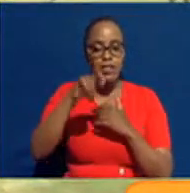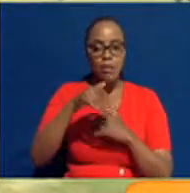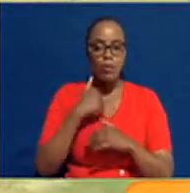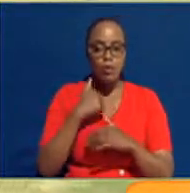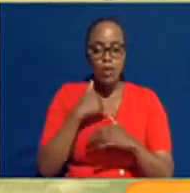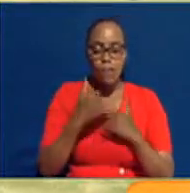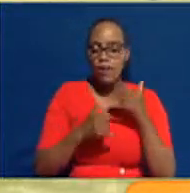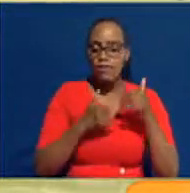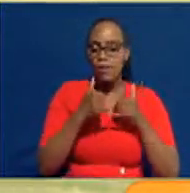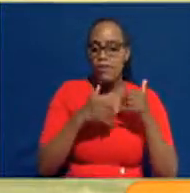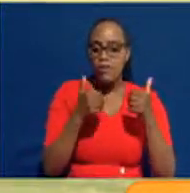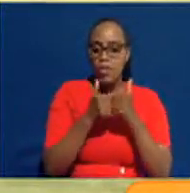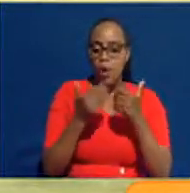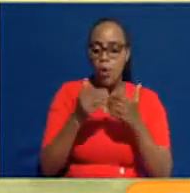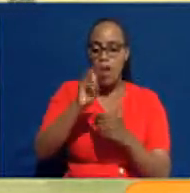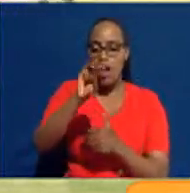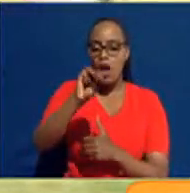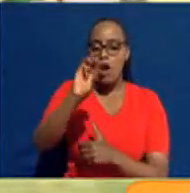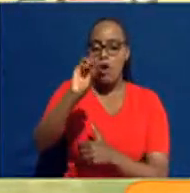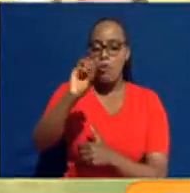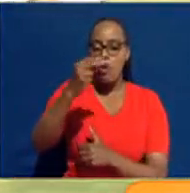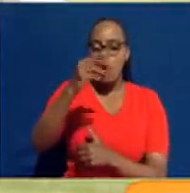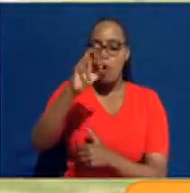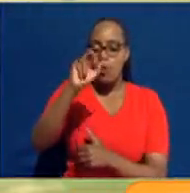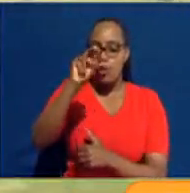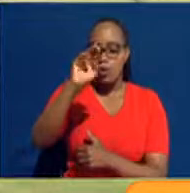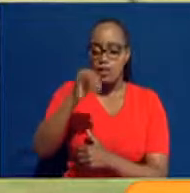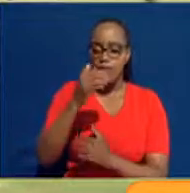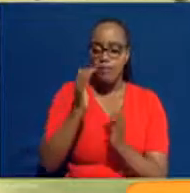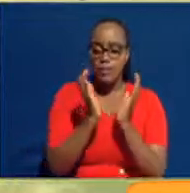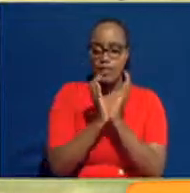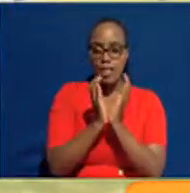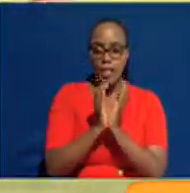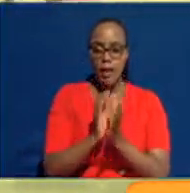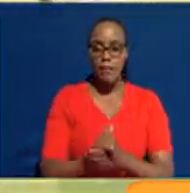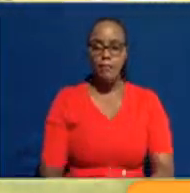cracker at the Muoroni Stadium.